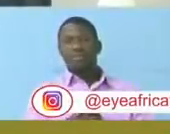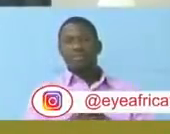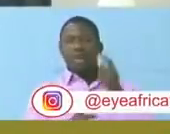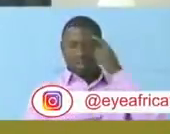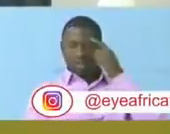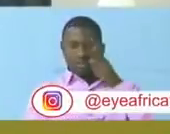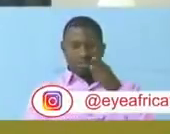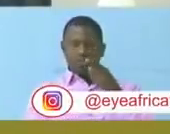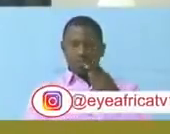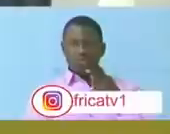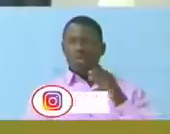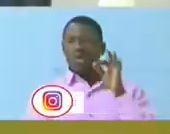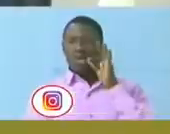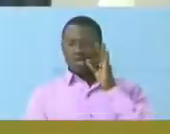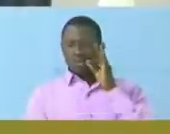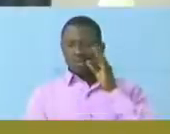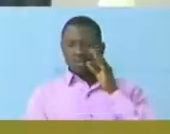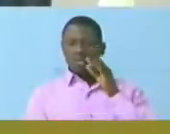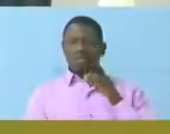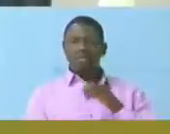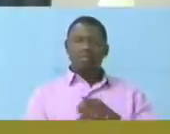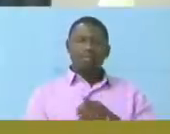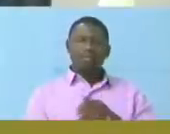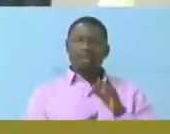have answered the question. Indeed.